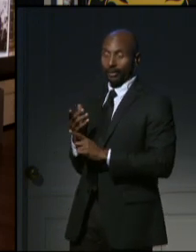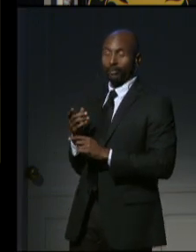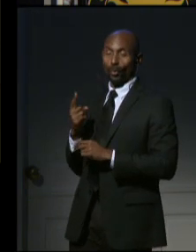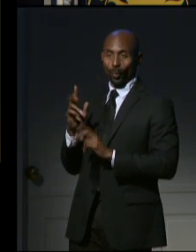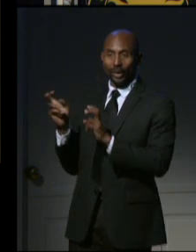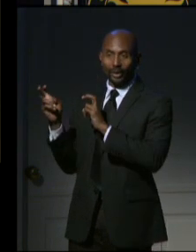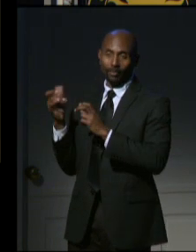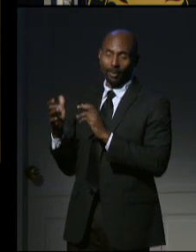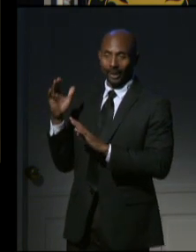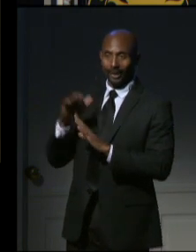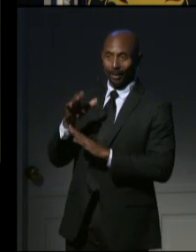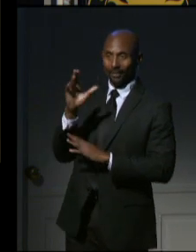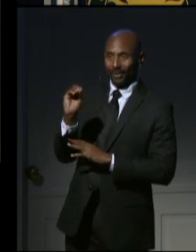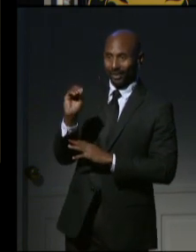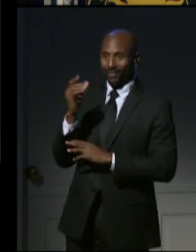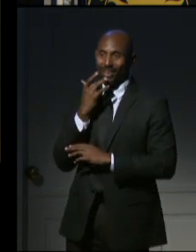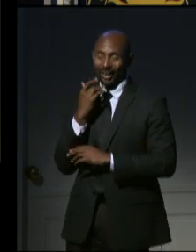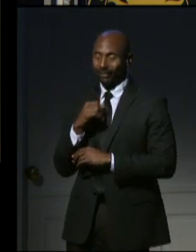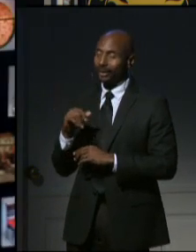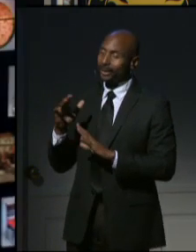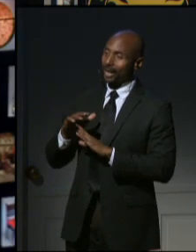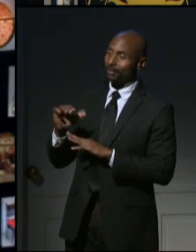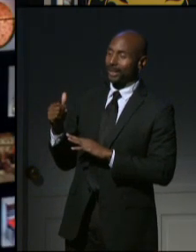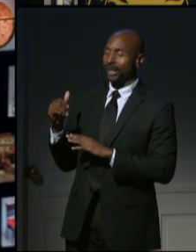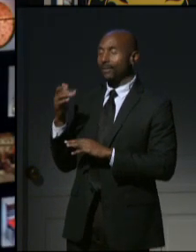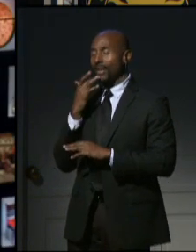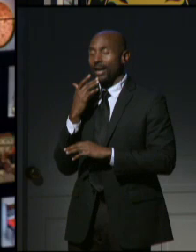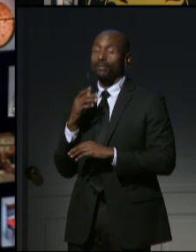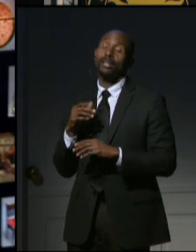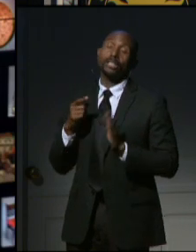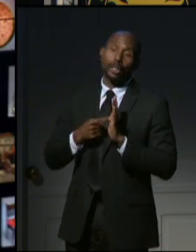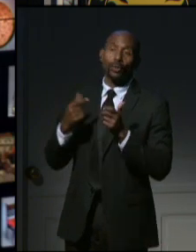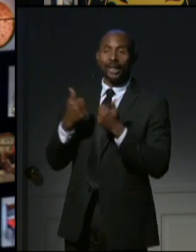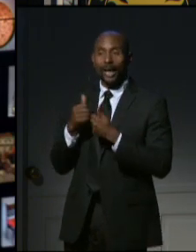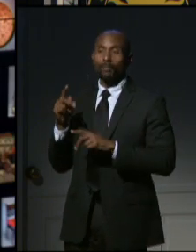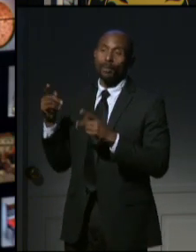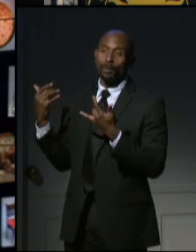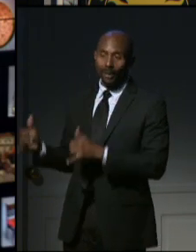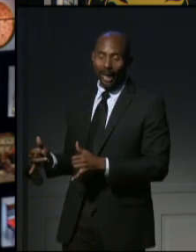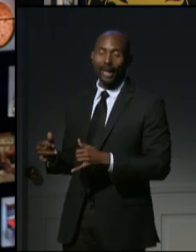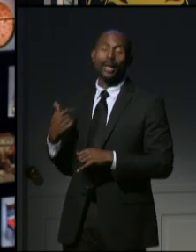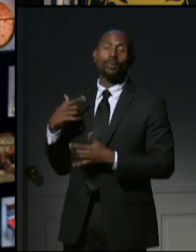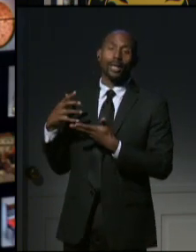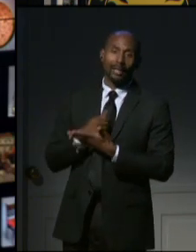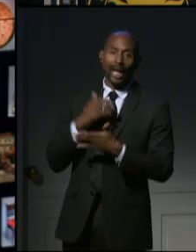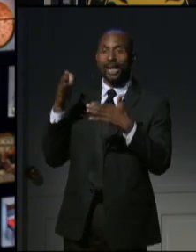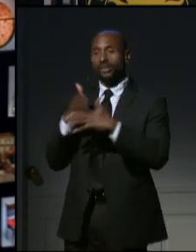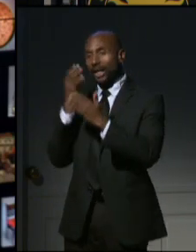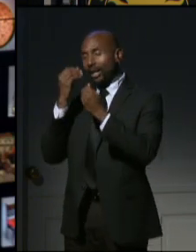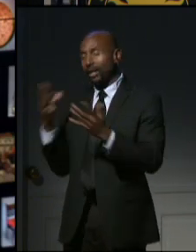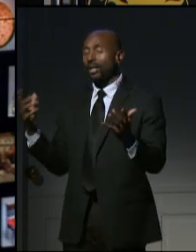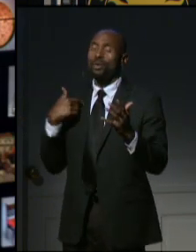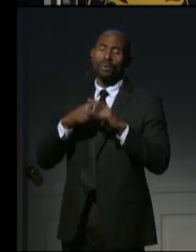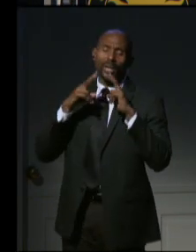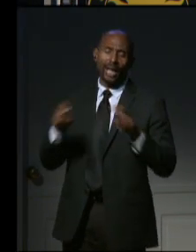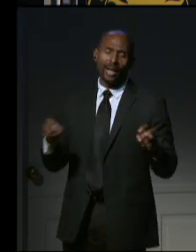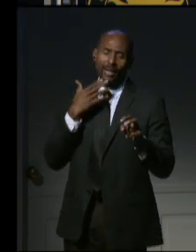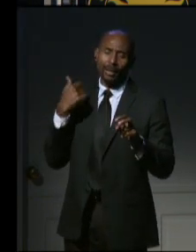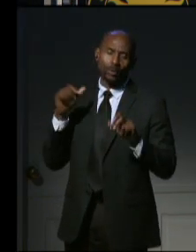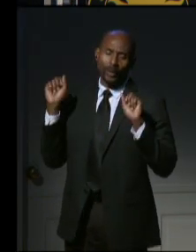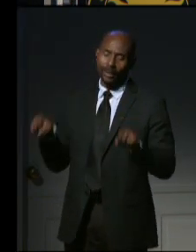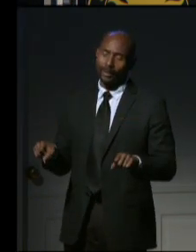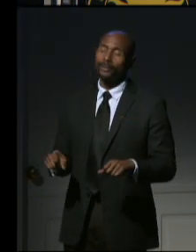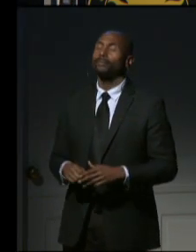50 favorites, top 10 favorites. It would show the games people are playing. We would collect, we'd share, and we would analyze to the best we